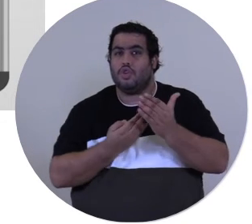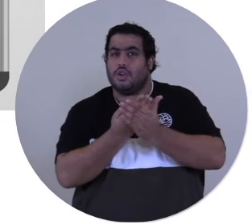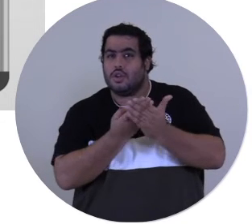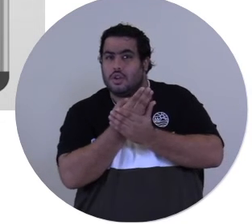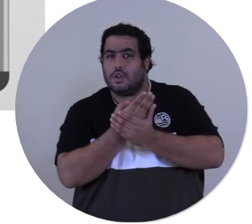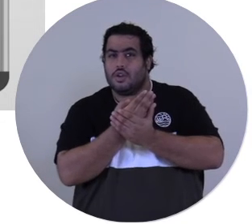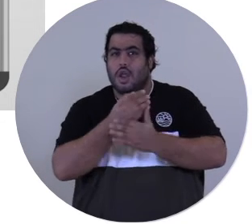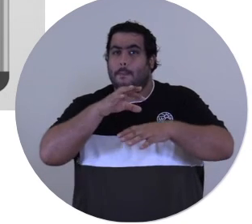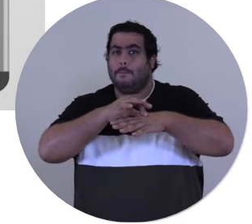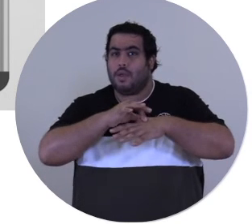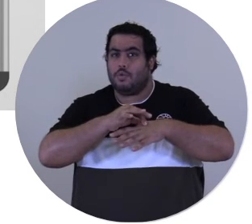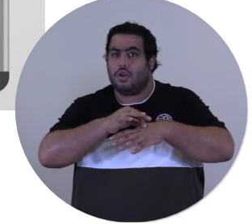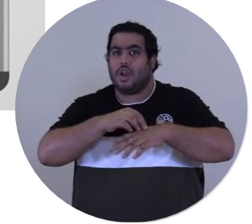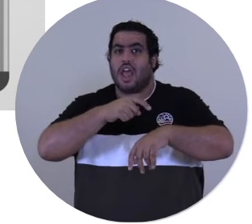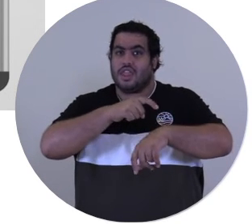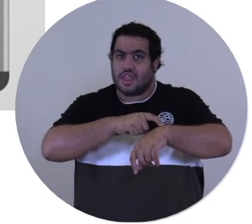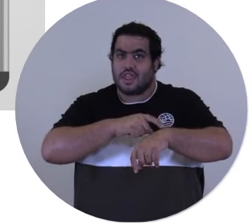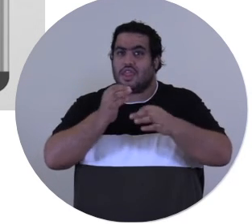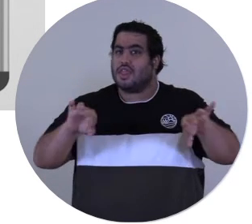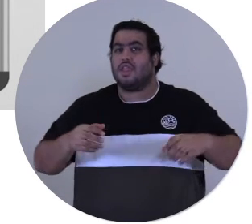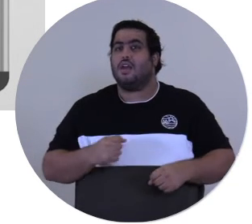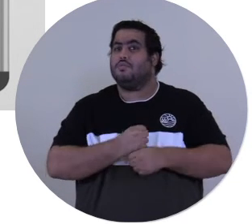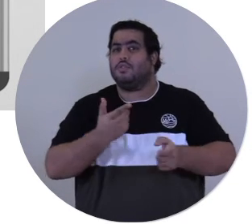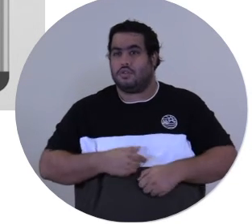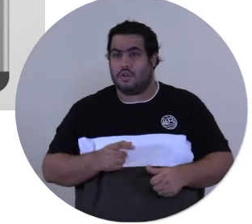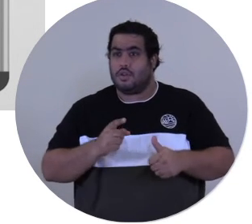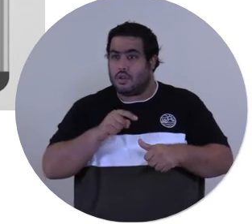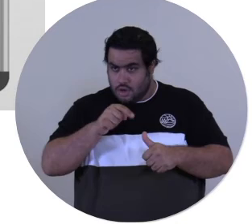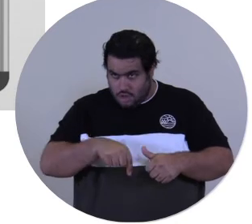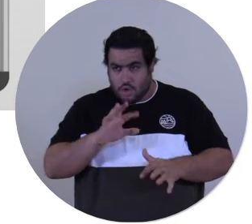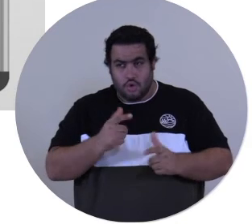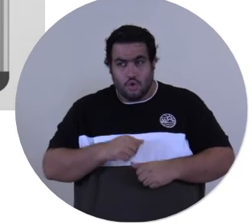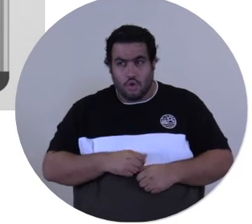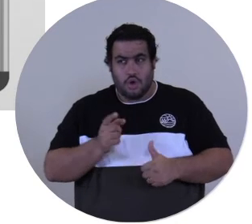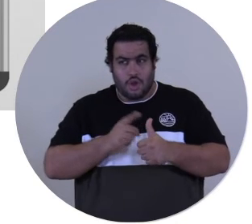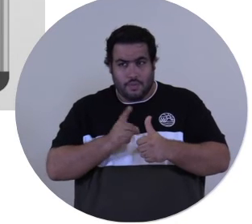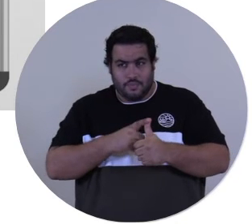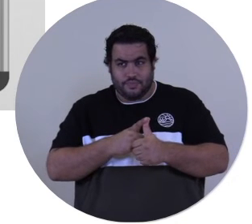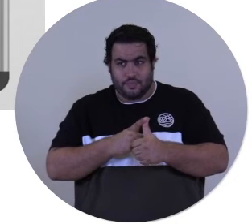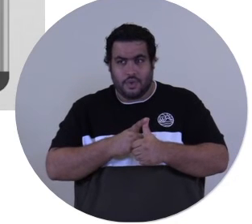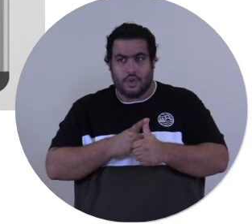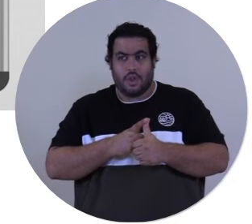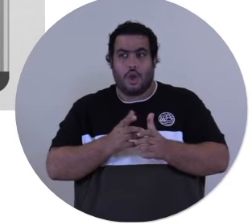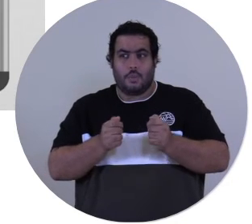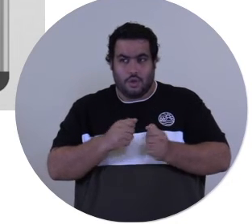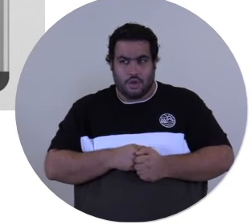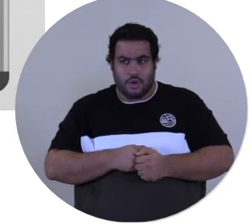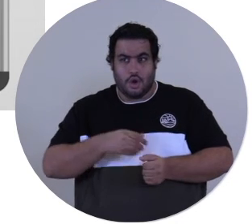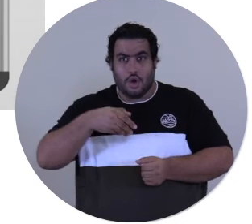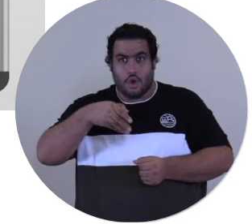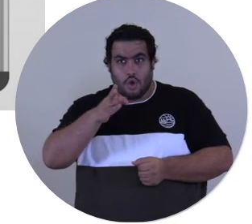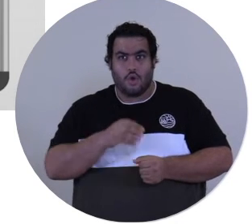time? Some new ways of spending leisure time includes computer games, going to the